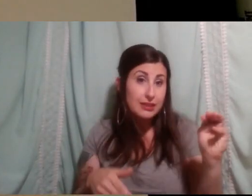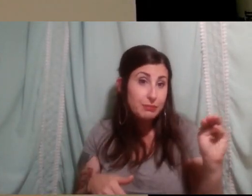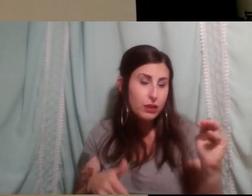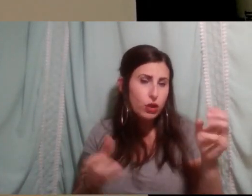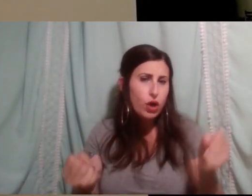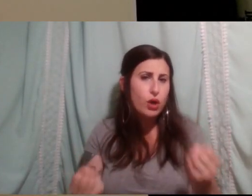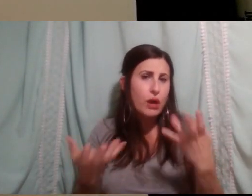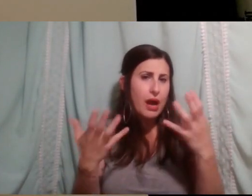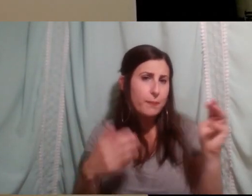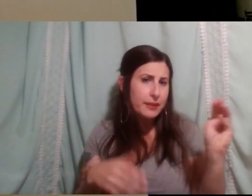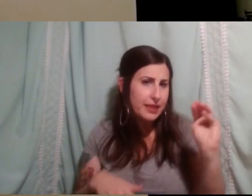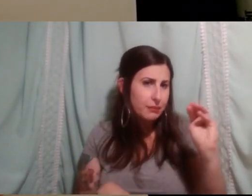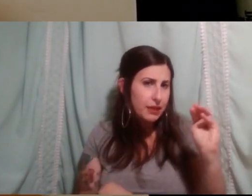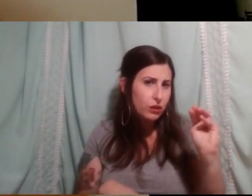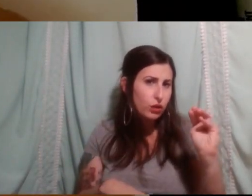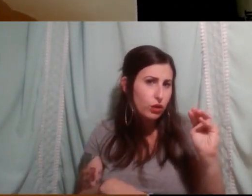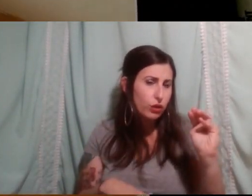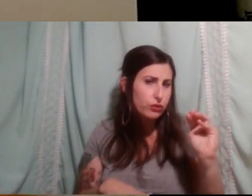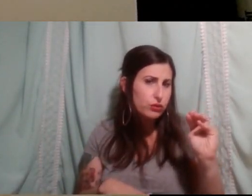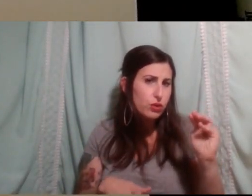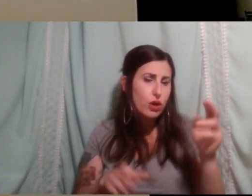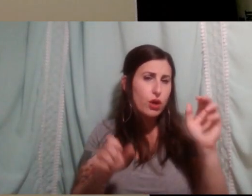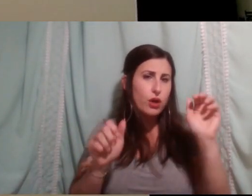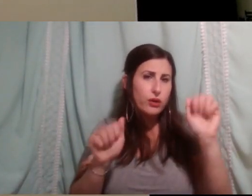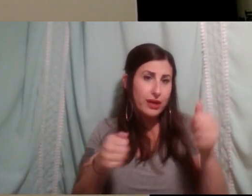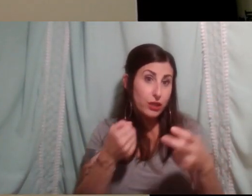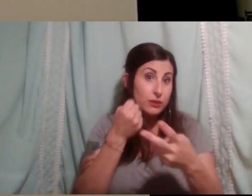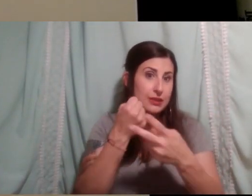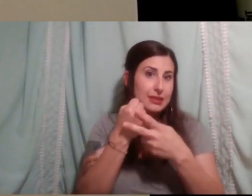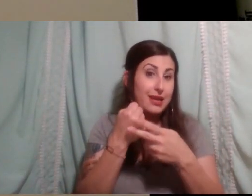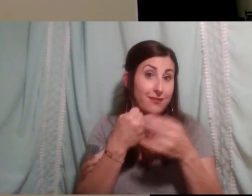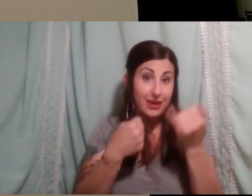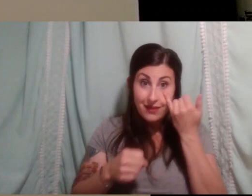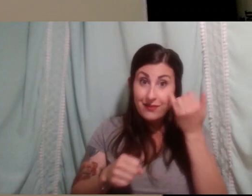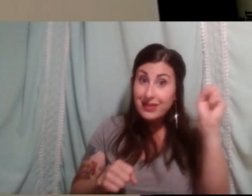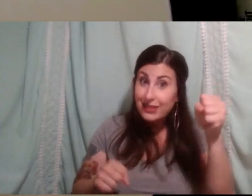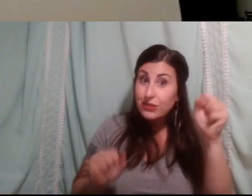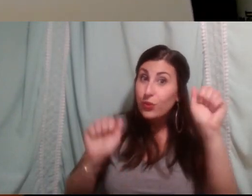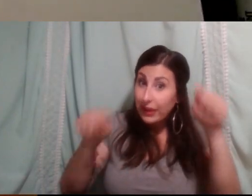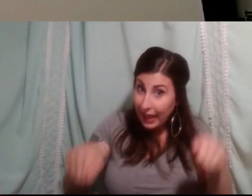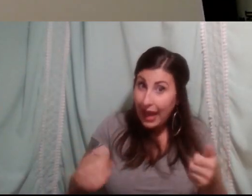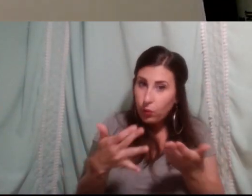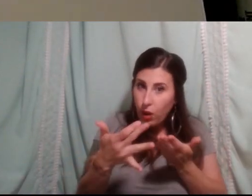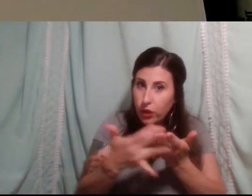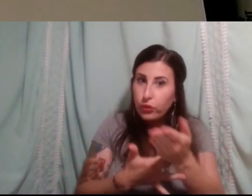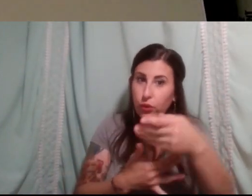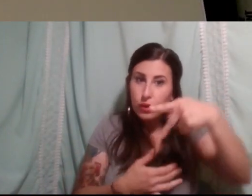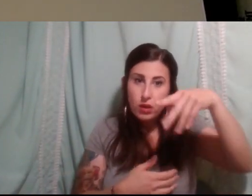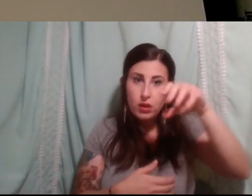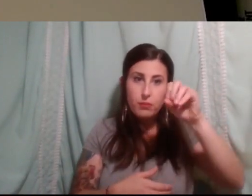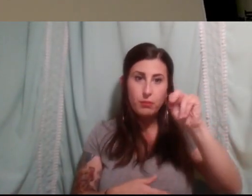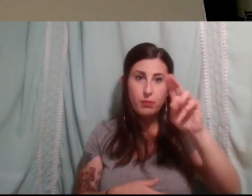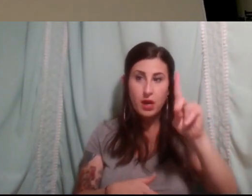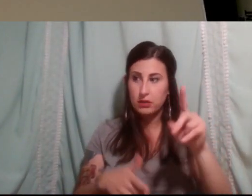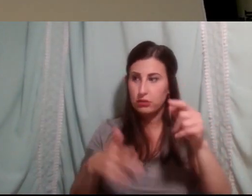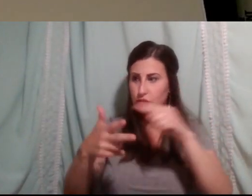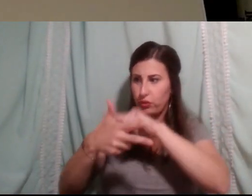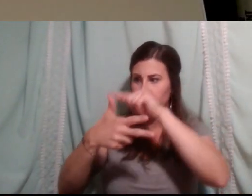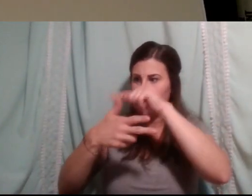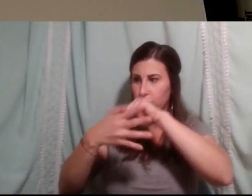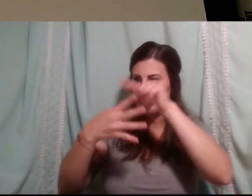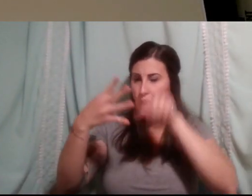many meters would be saved if it were possible to walk through the pond? All right, I have these options.